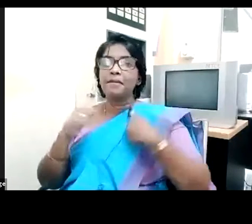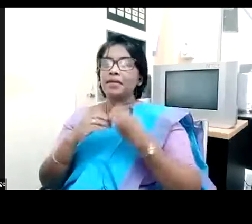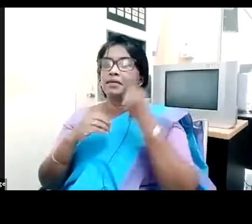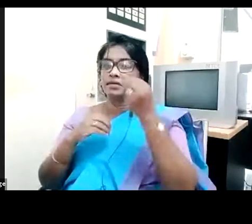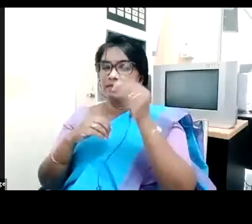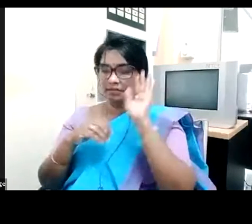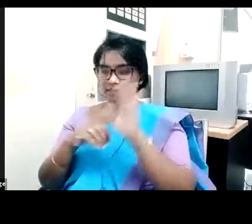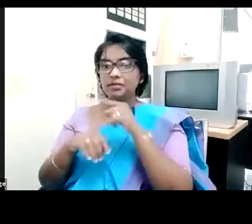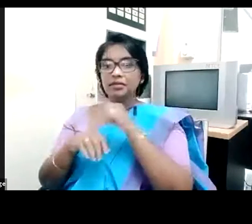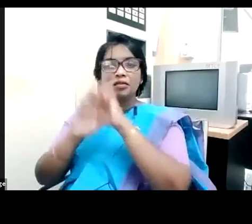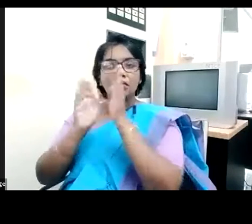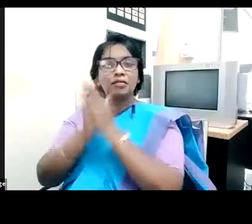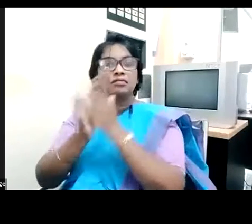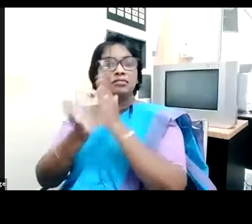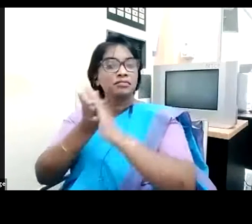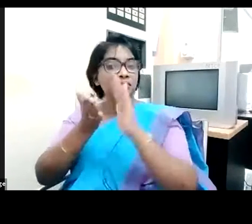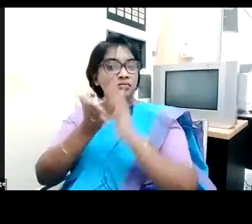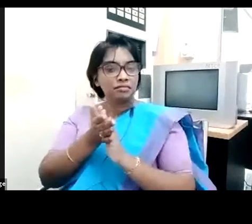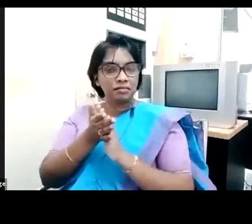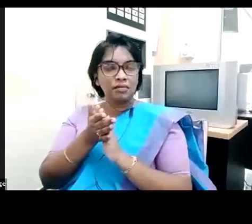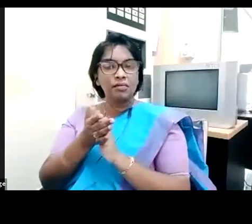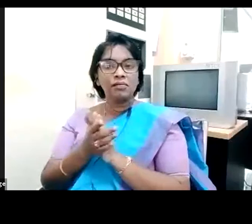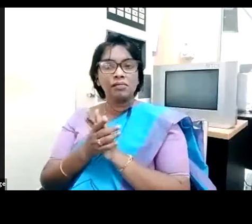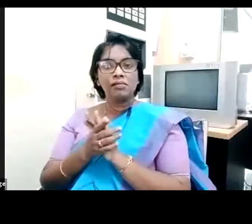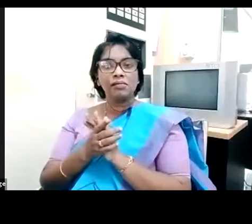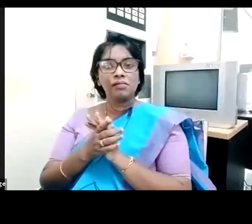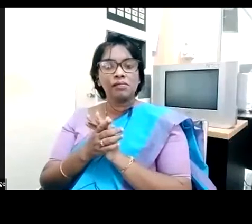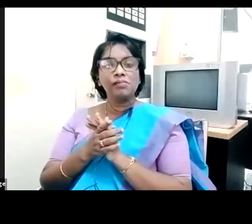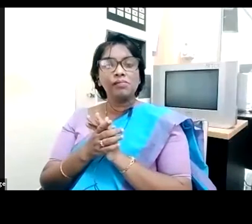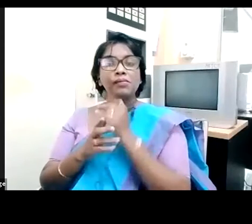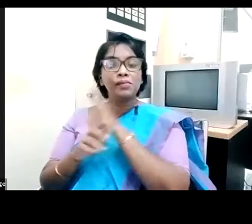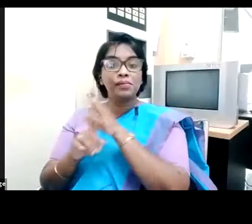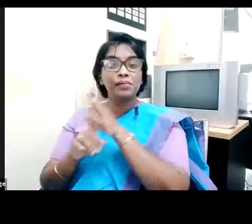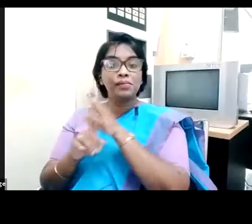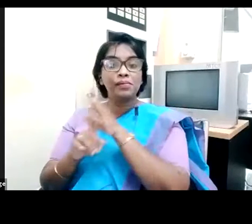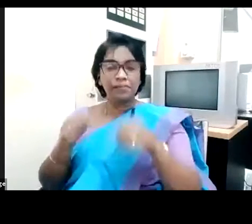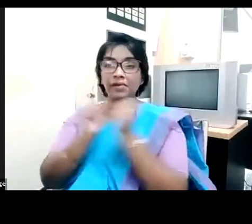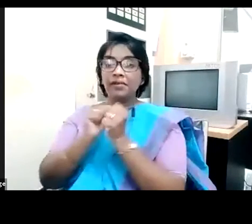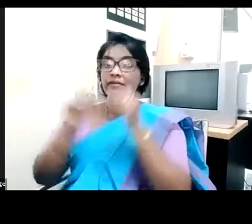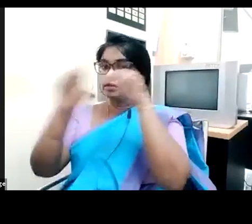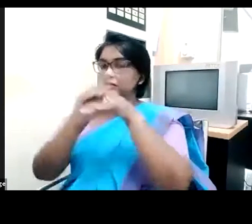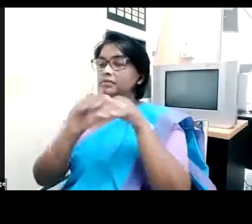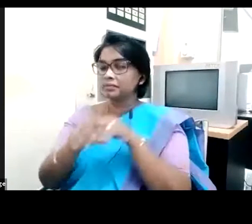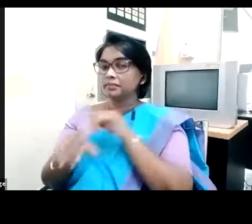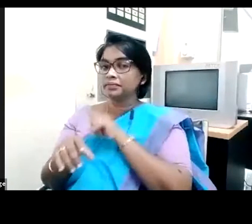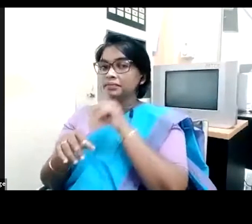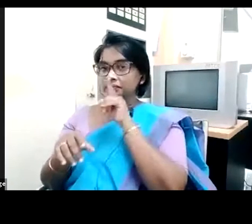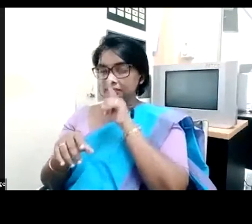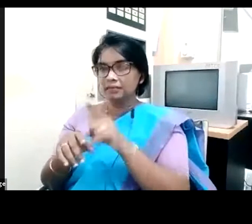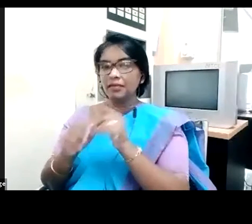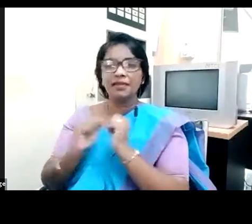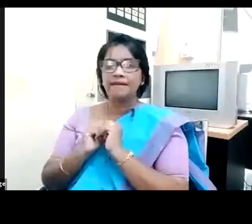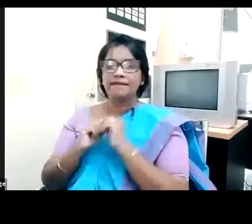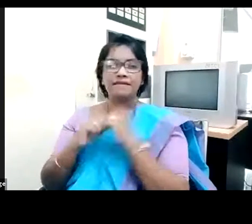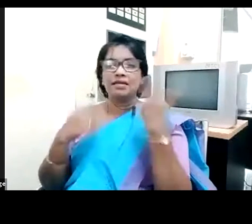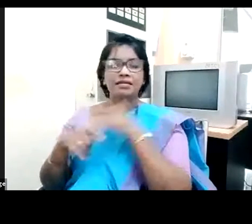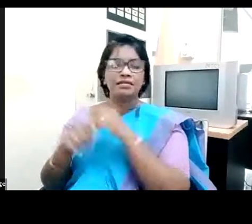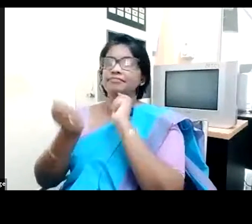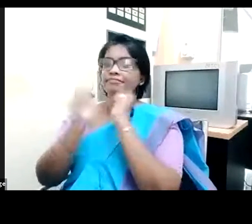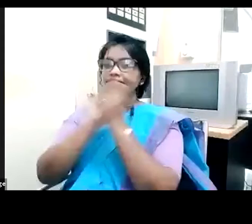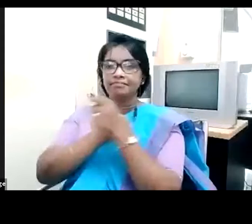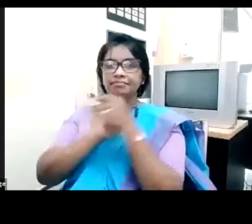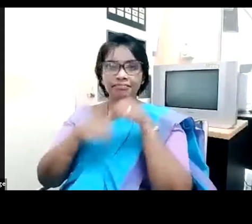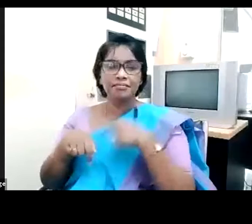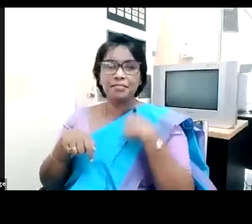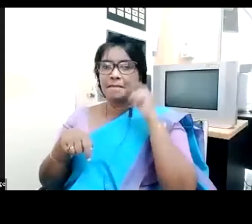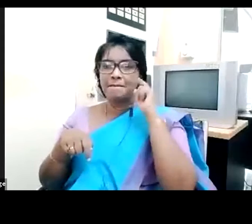present definition is already defunct. A new definition will have to evolve. So you don't know. Workplace means it could